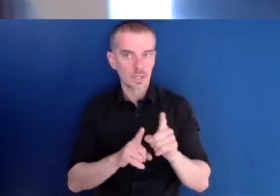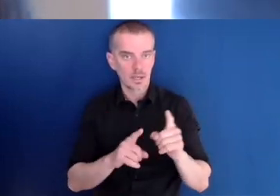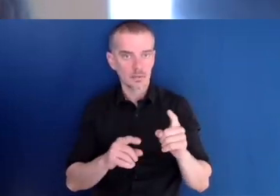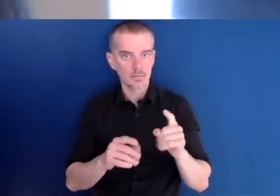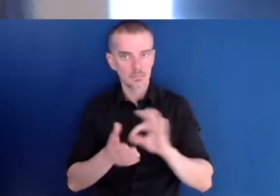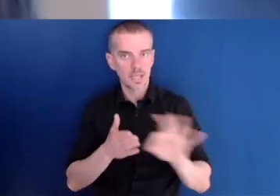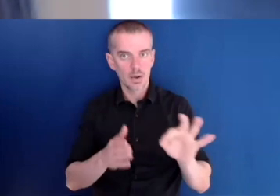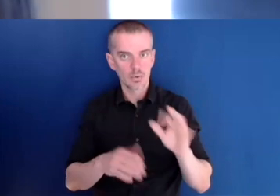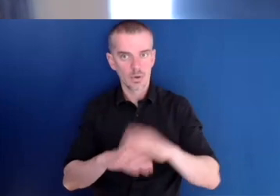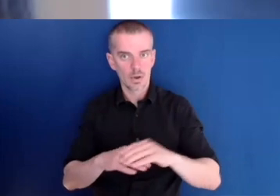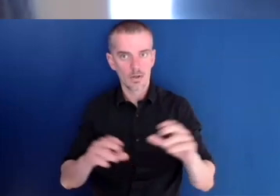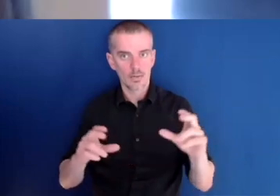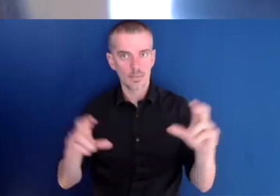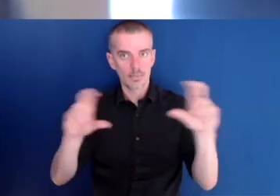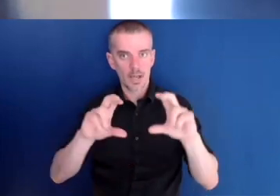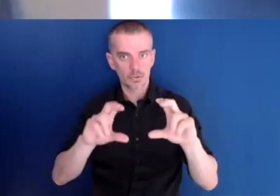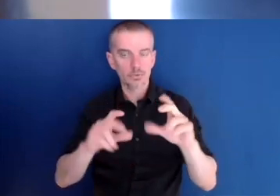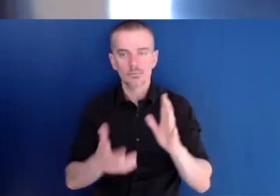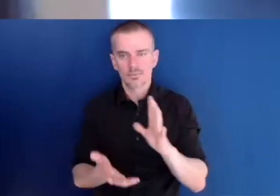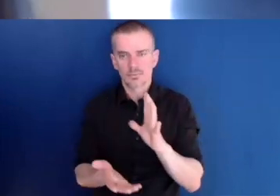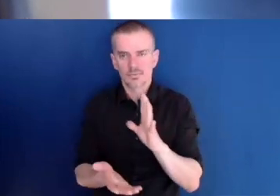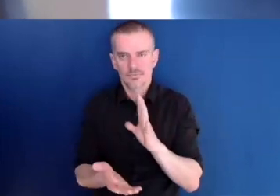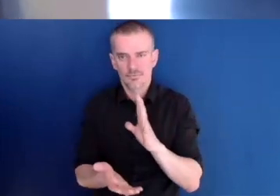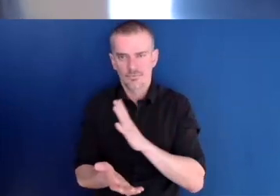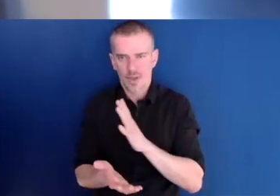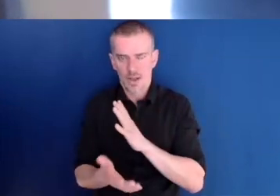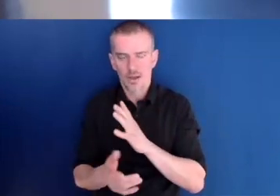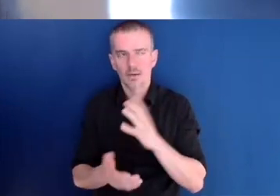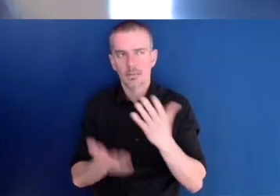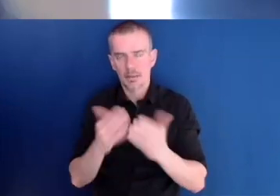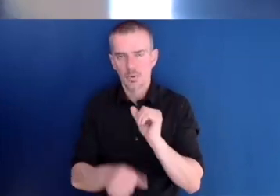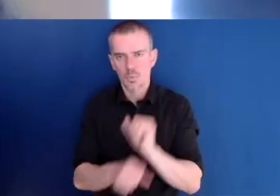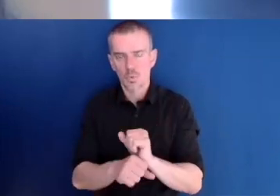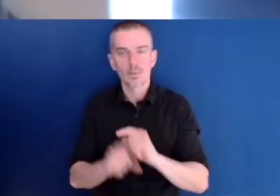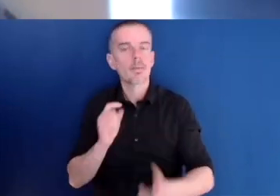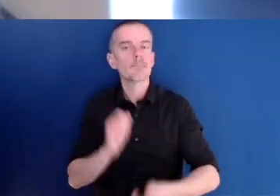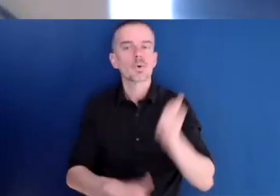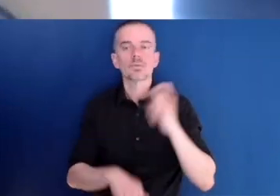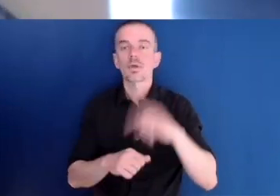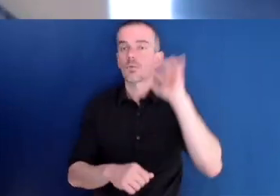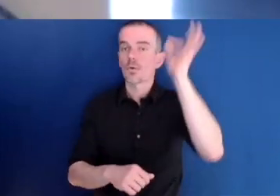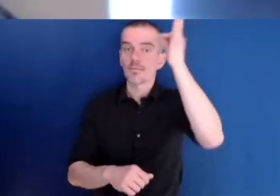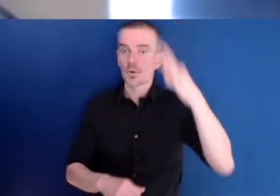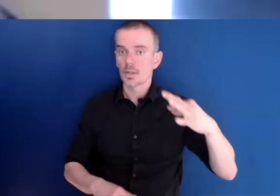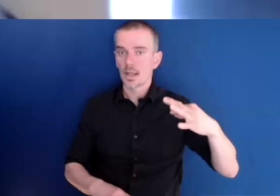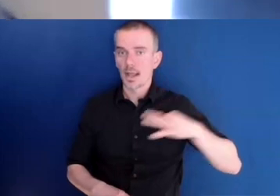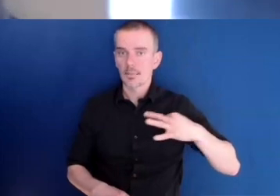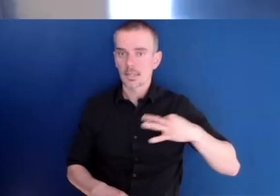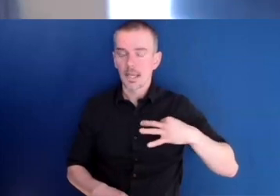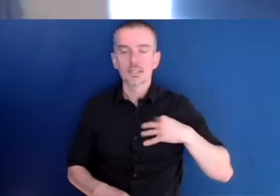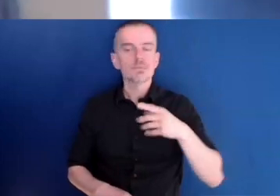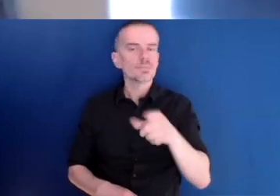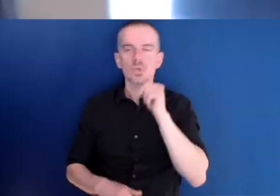that could potentially work. However, most of the time for federal applications, you are